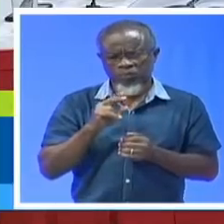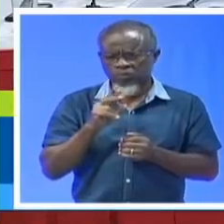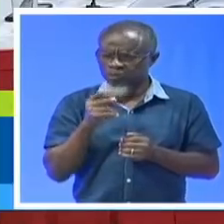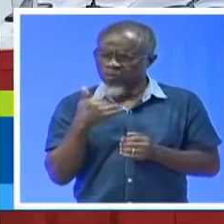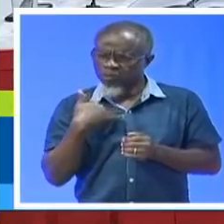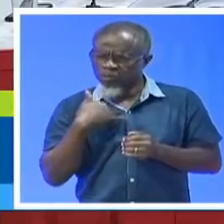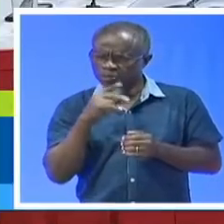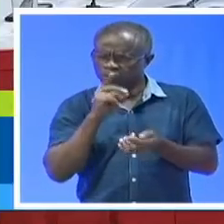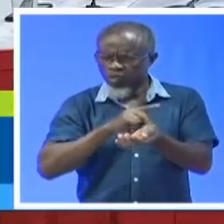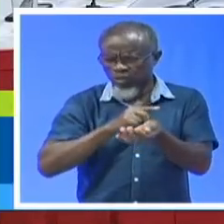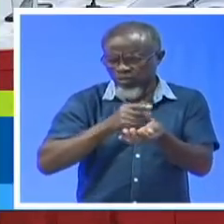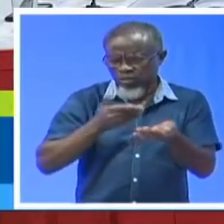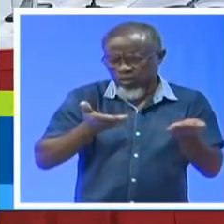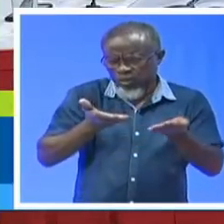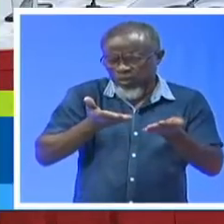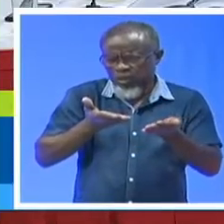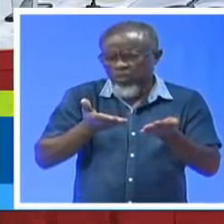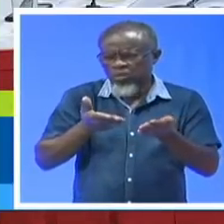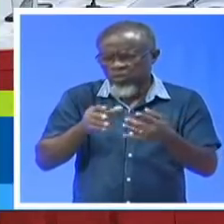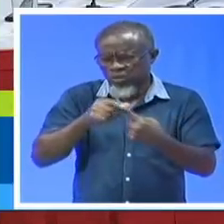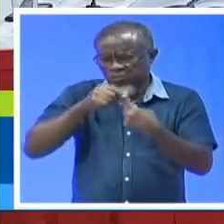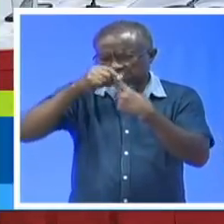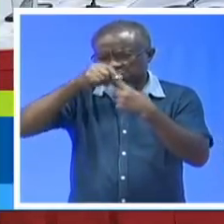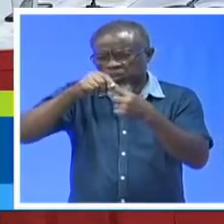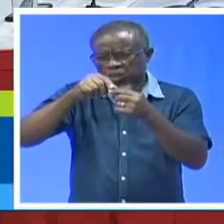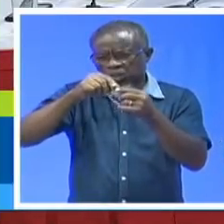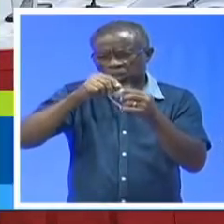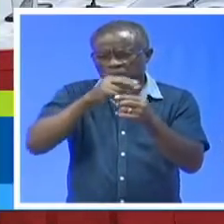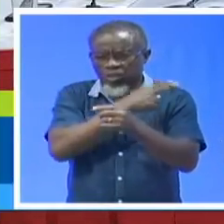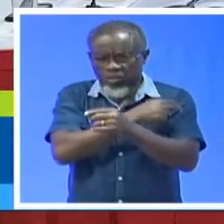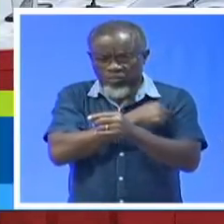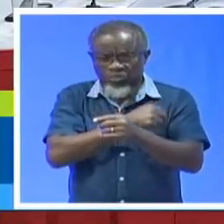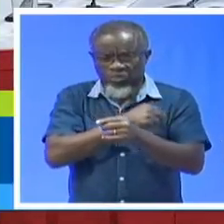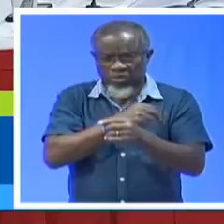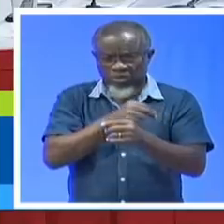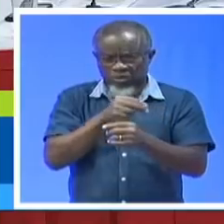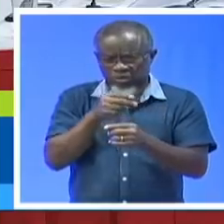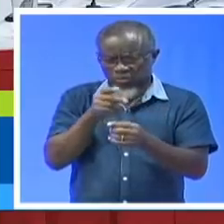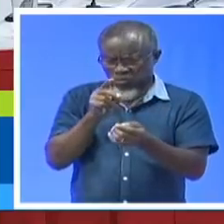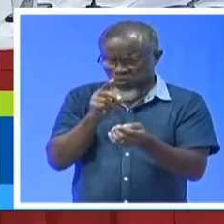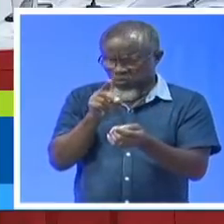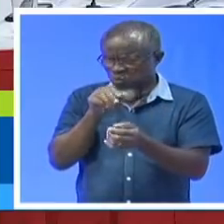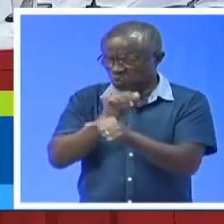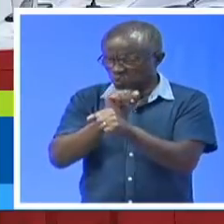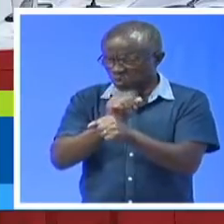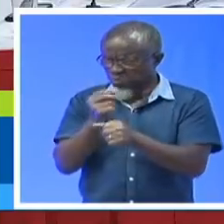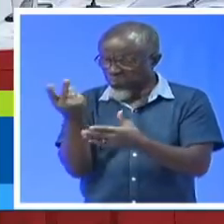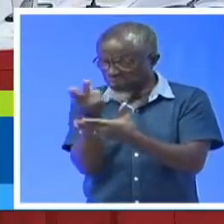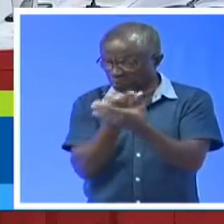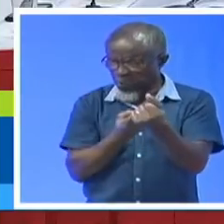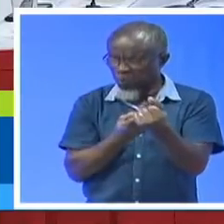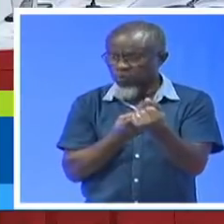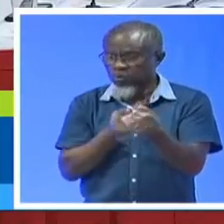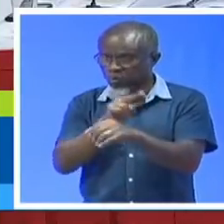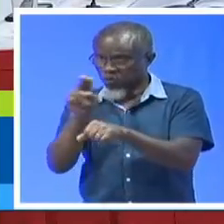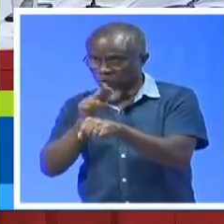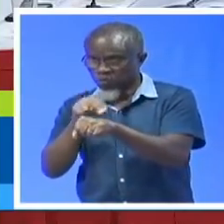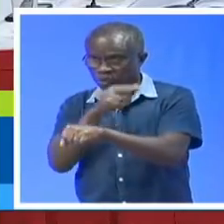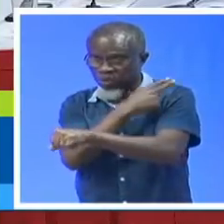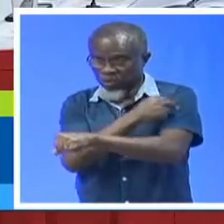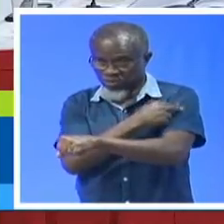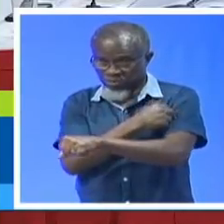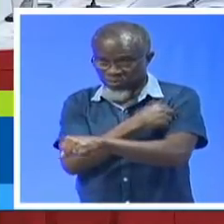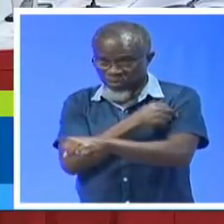parallel healthcare system also working in the traditional healthcare system and therefore possibly